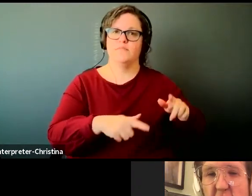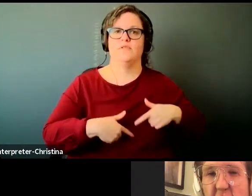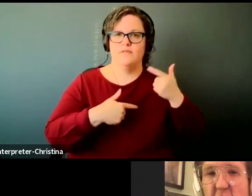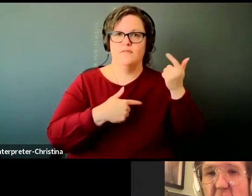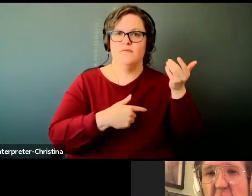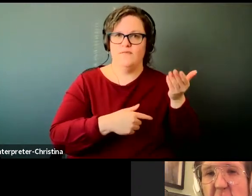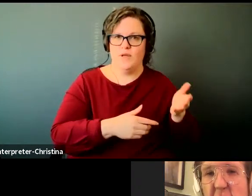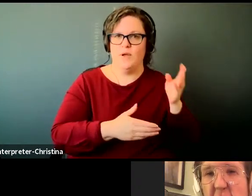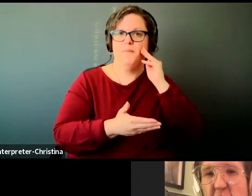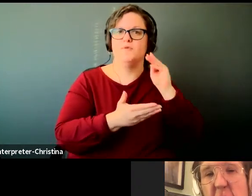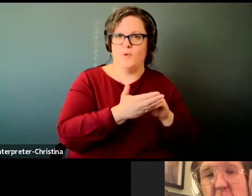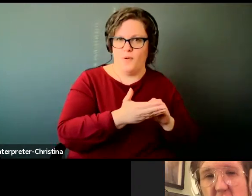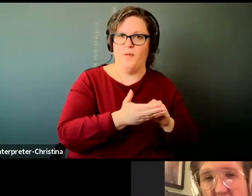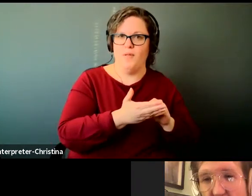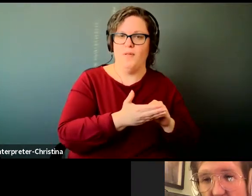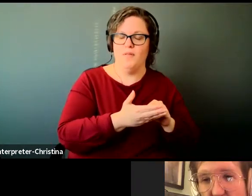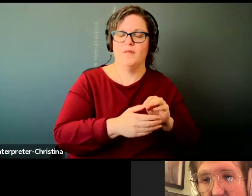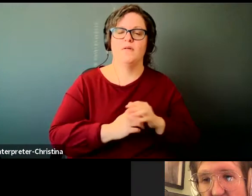start by